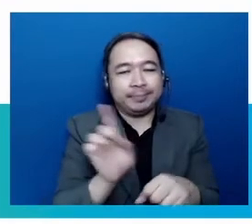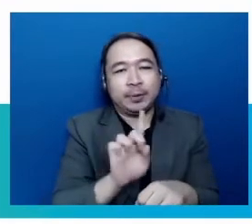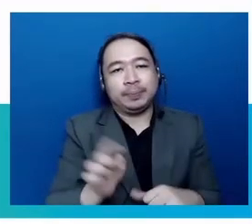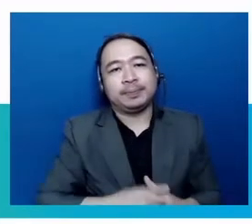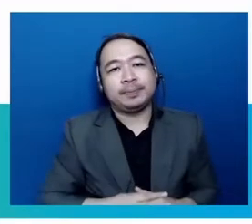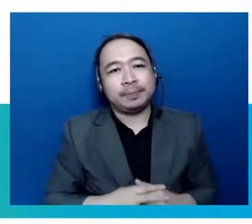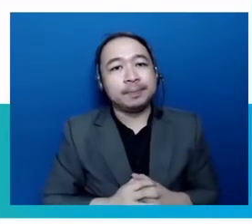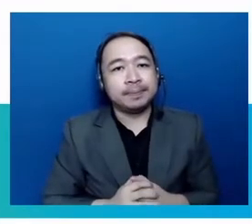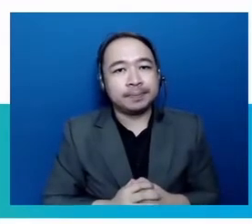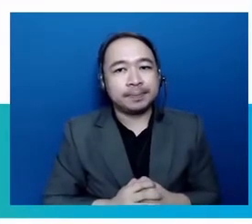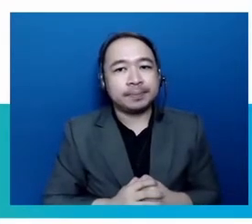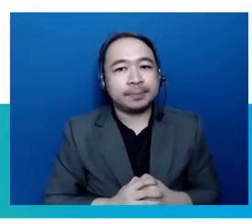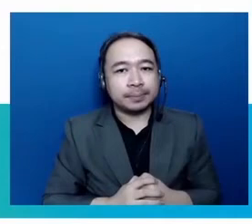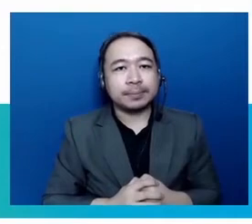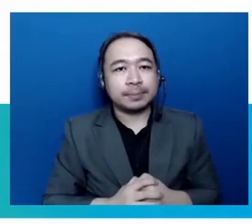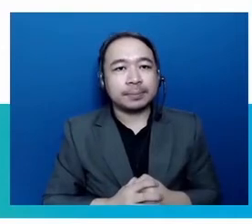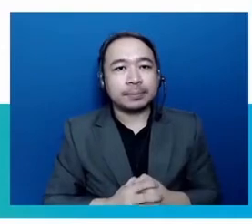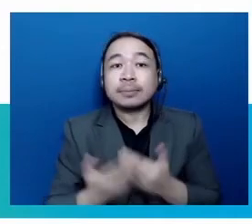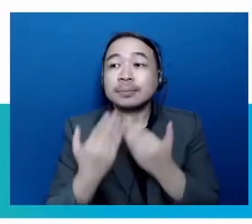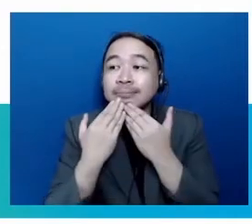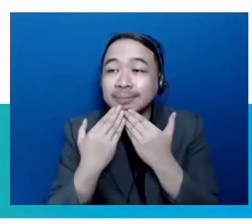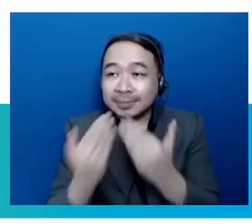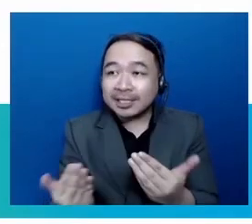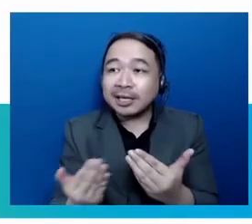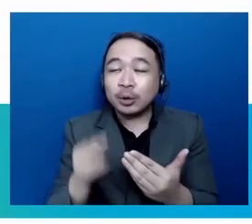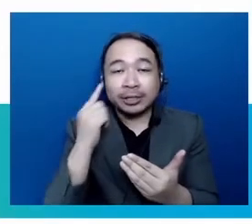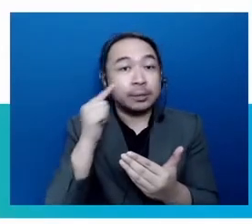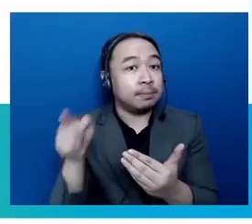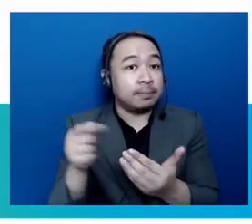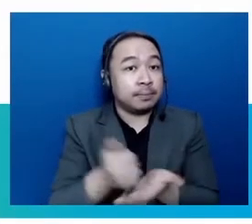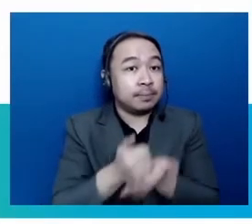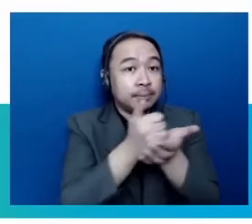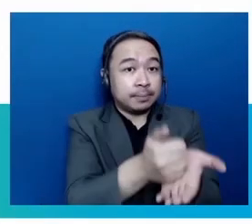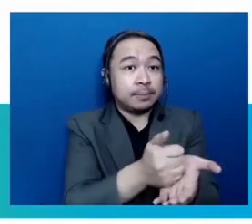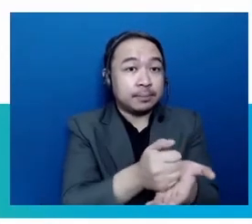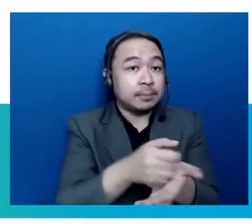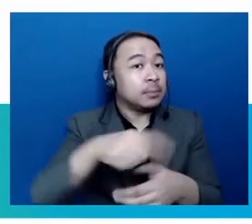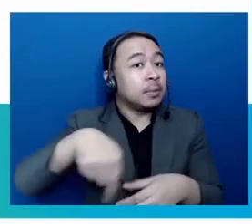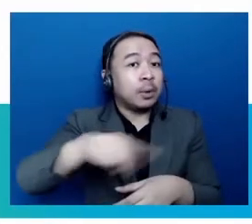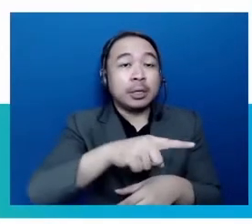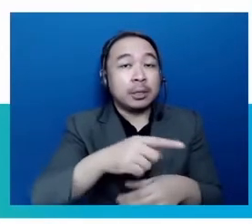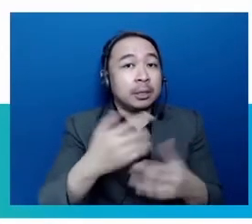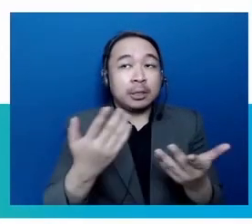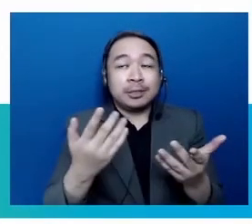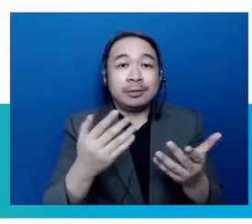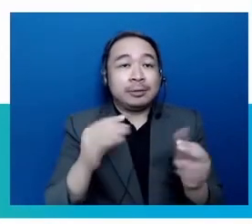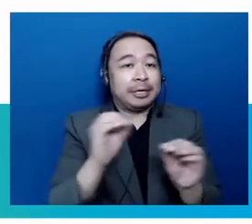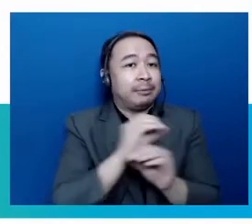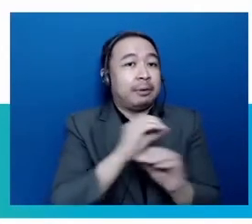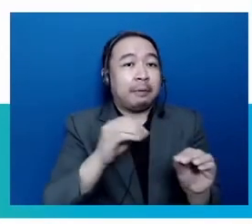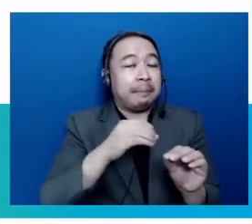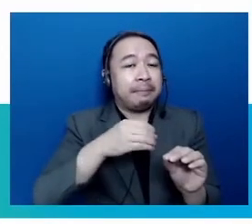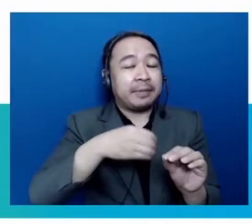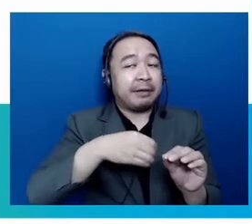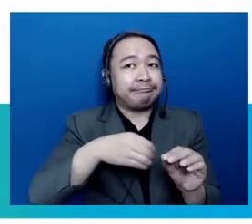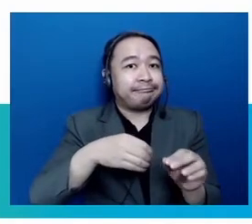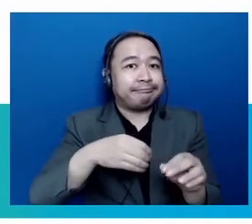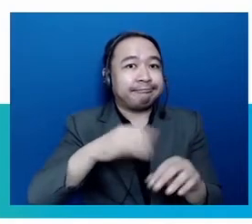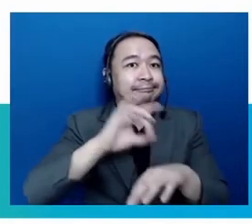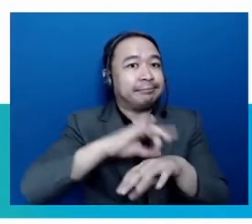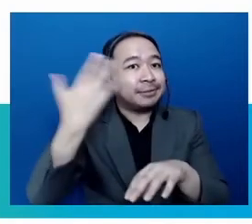Thank you, Ingrid. I think that was very helpful for those who do not come from a finance background. So people probably can